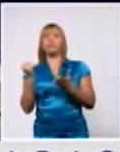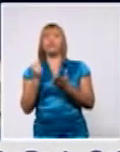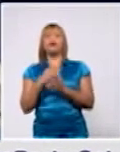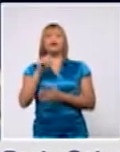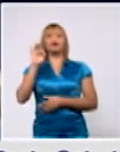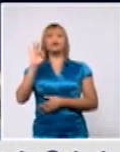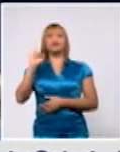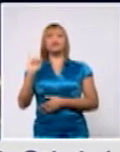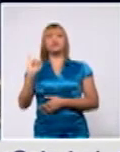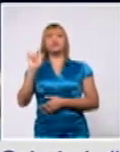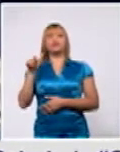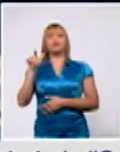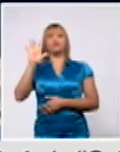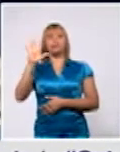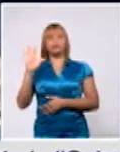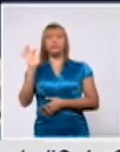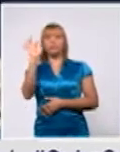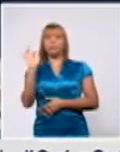to